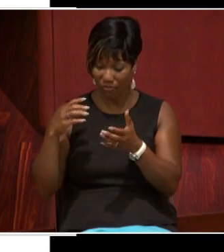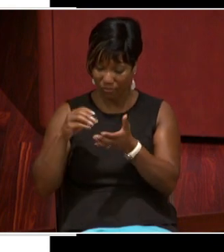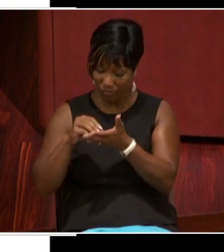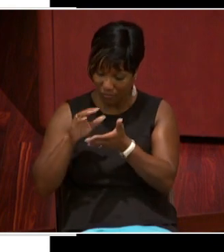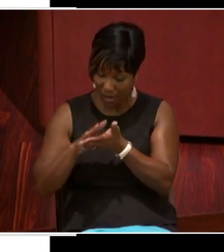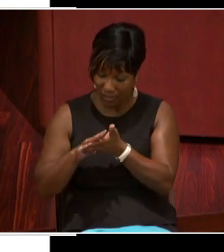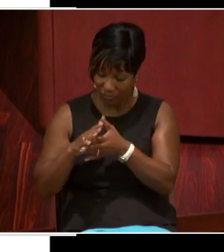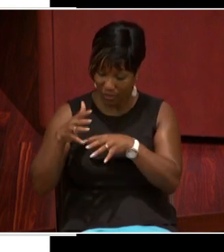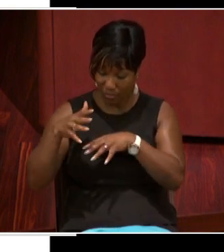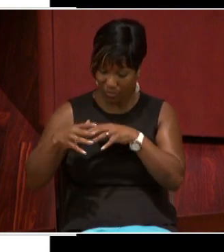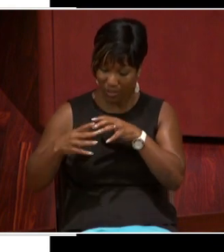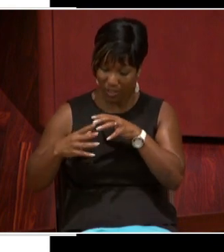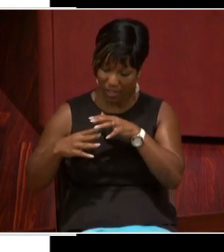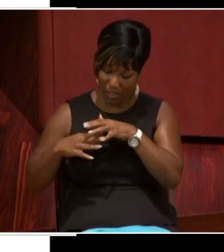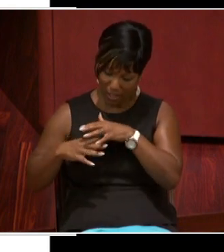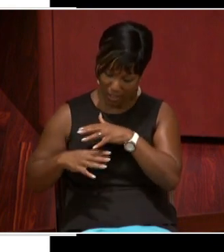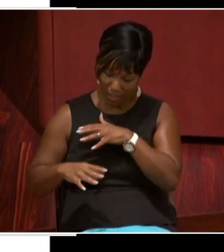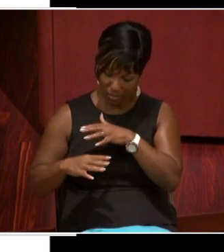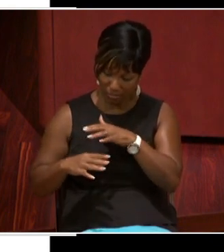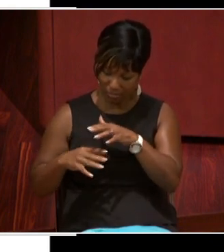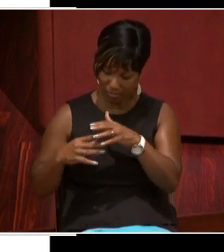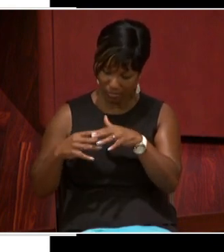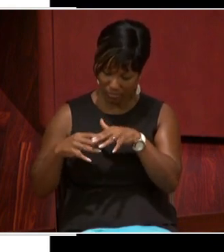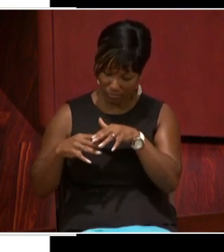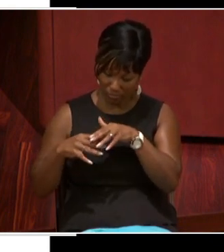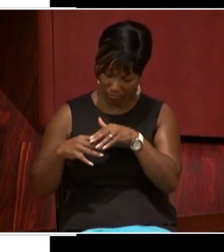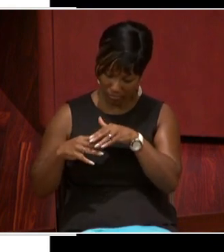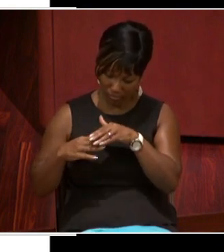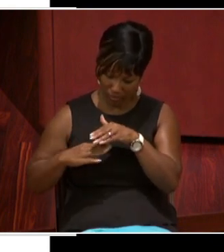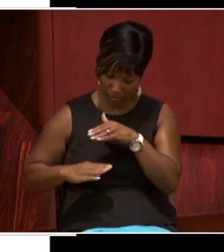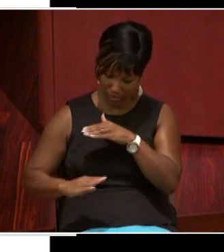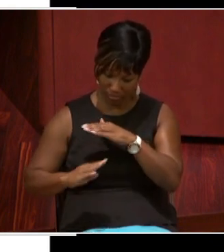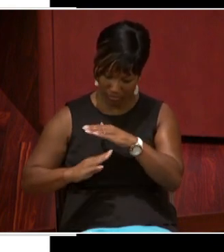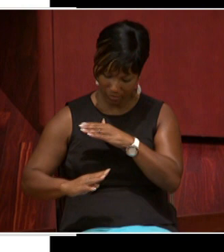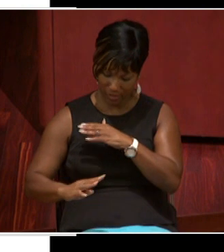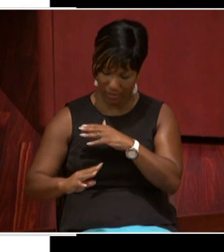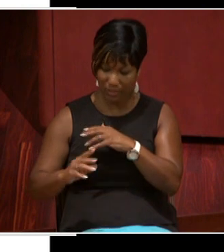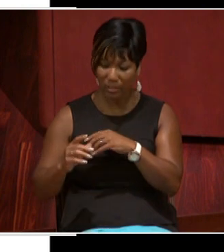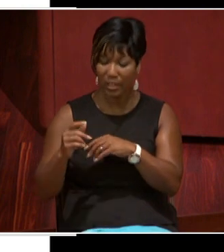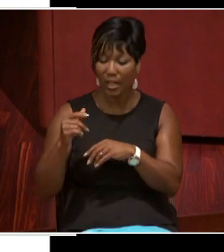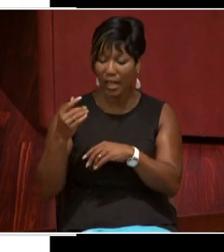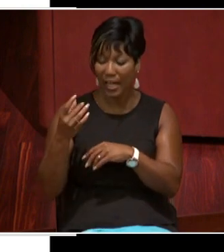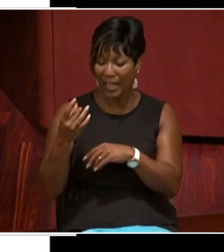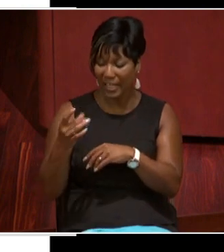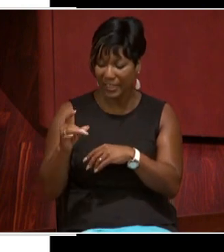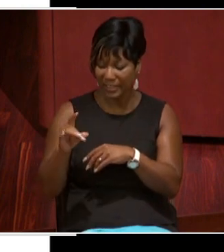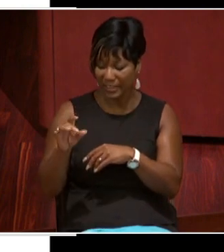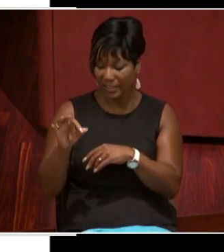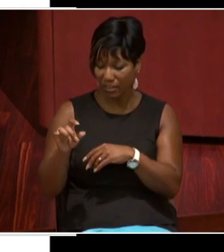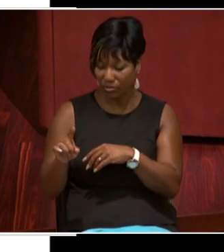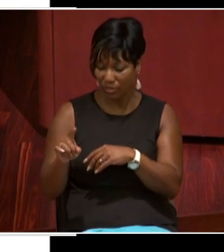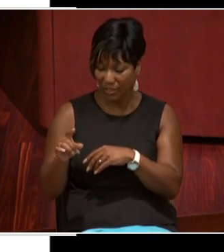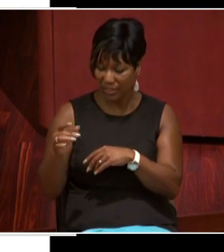Naturalization Service, INS for short, from 1891 to 1957.